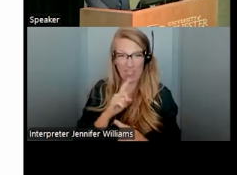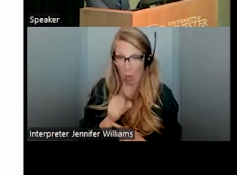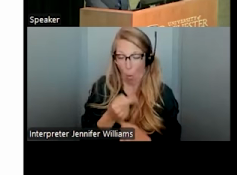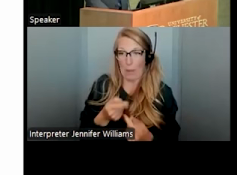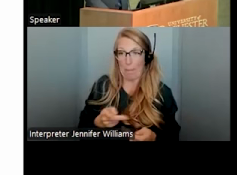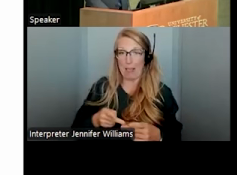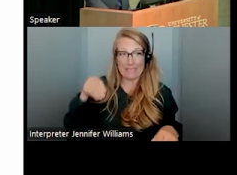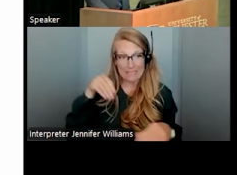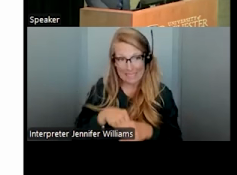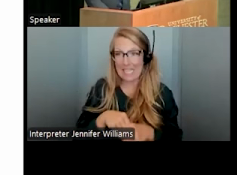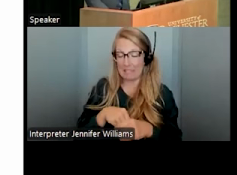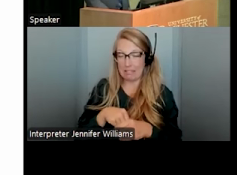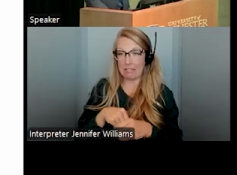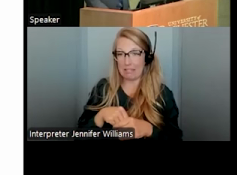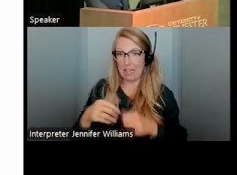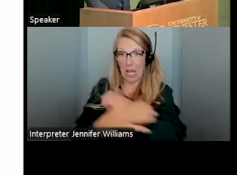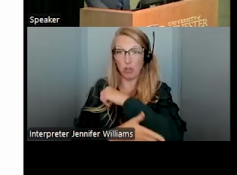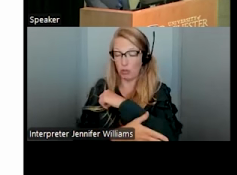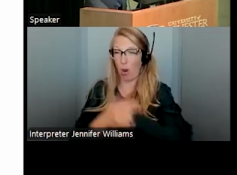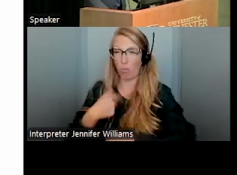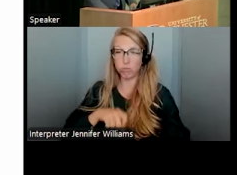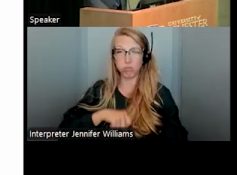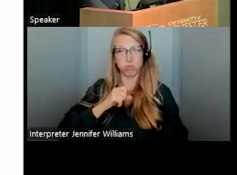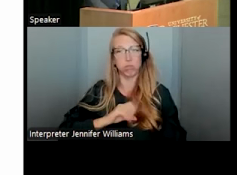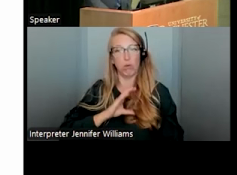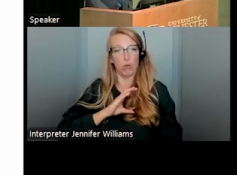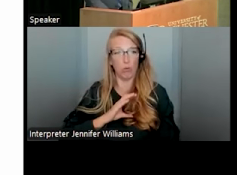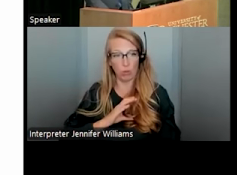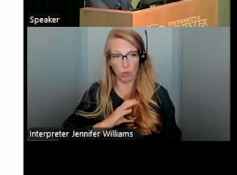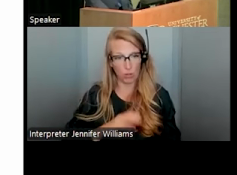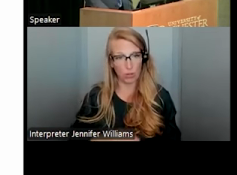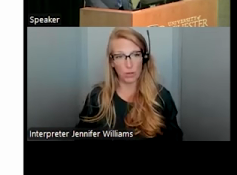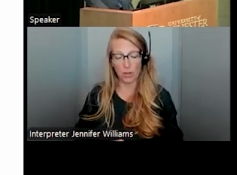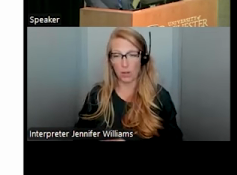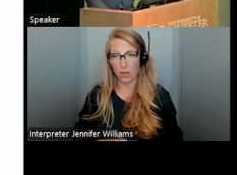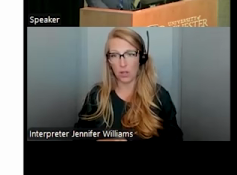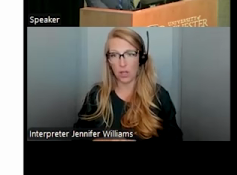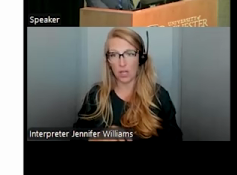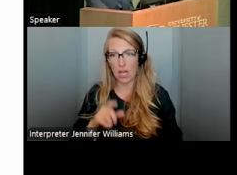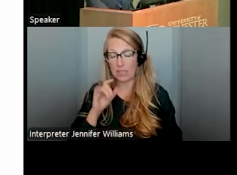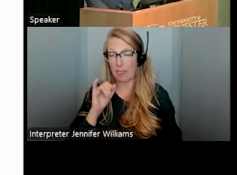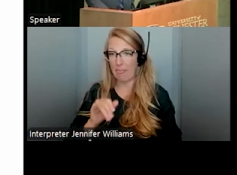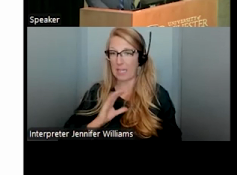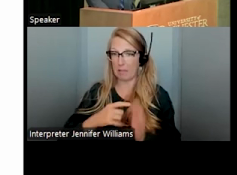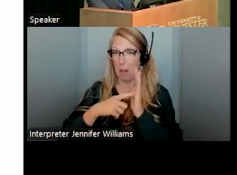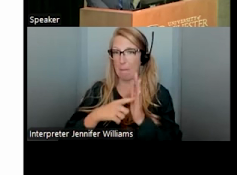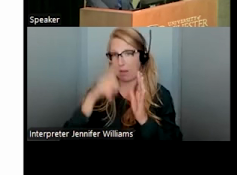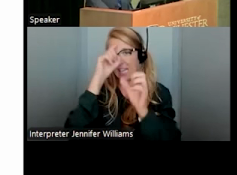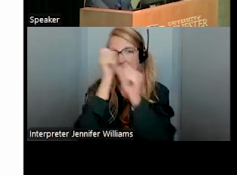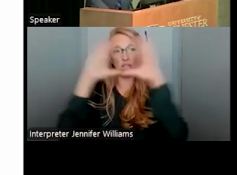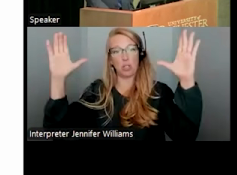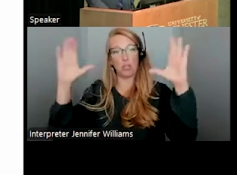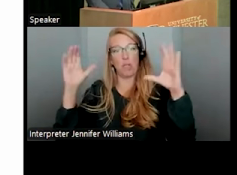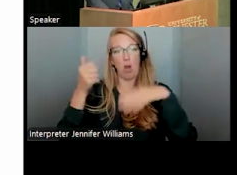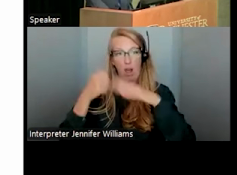proud of it. And that is the legacy of biopsychosocial model as envisioned by George Enger. And